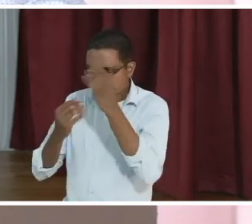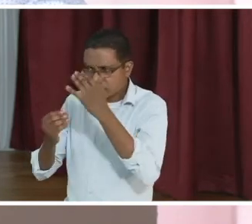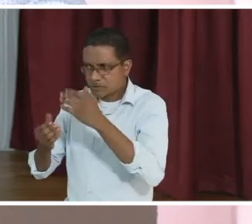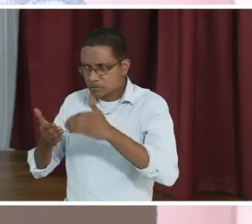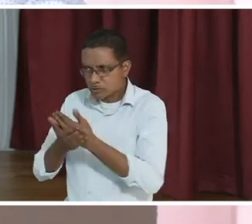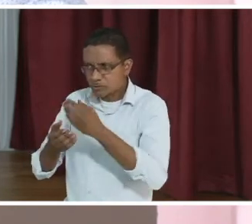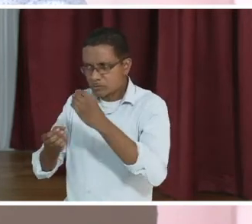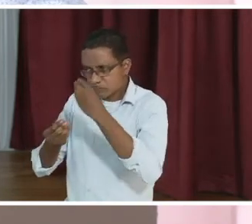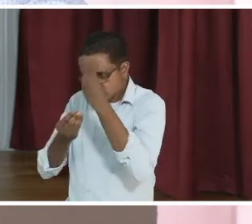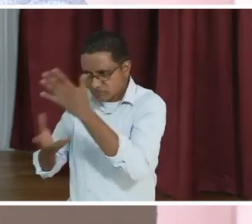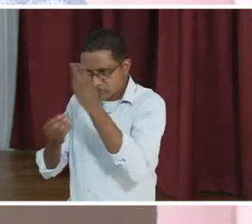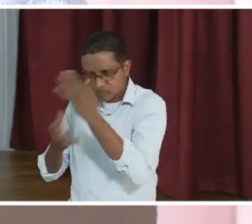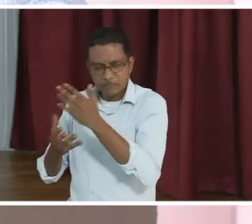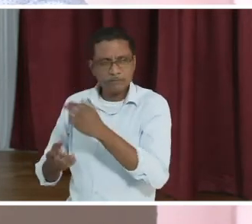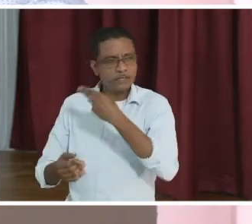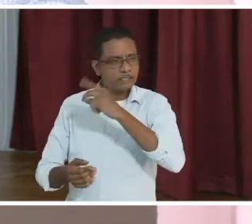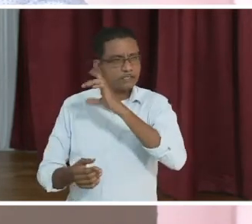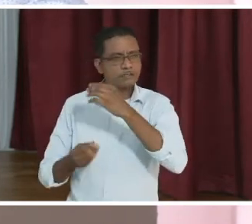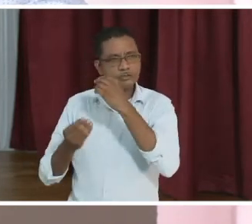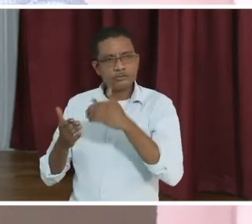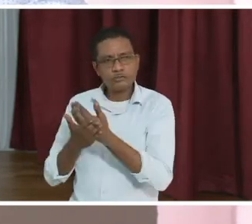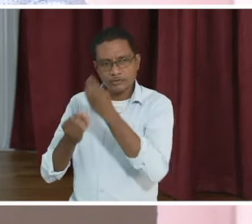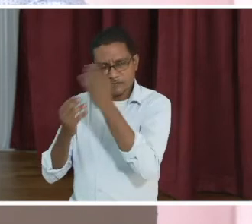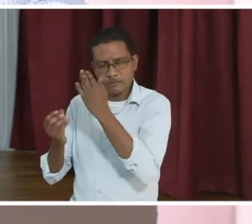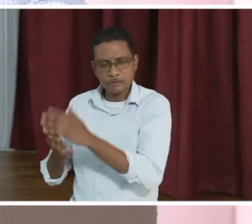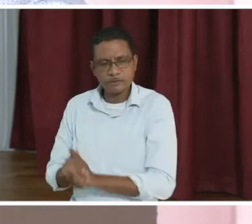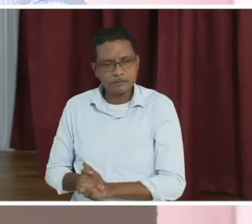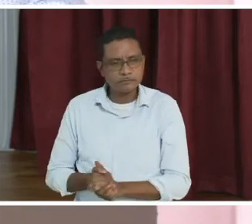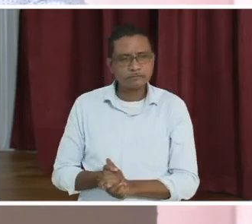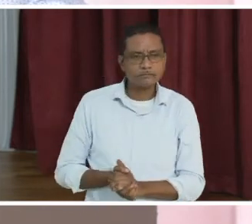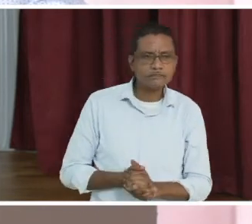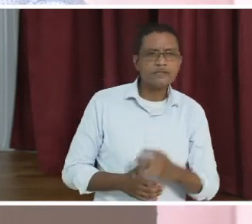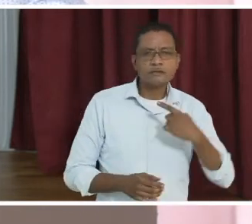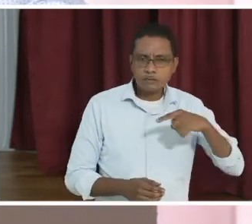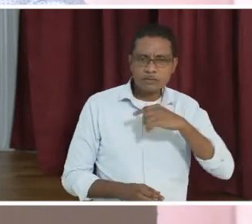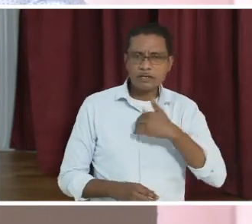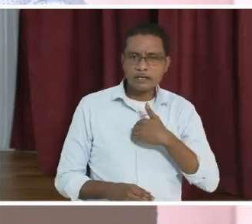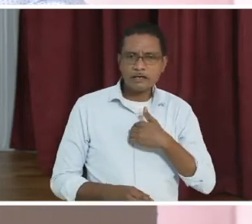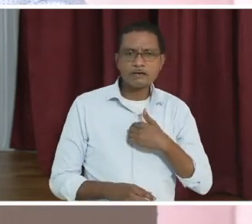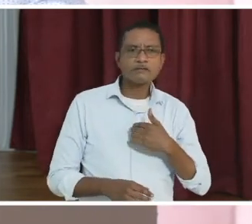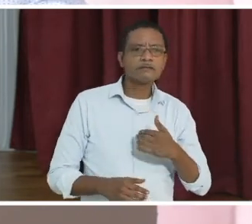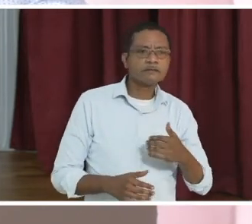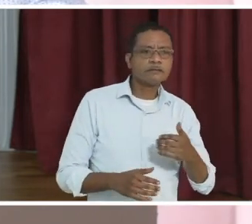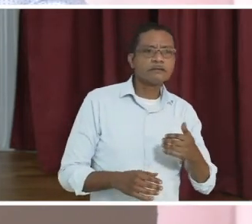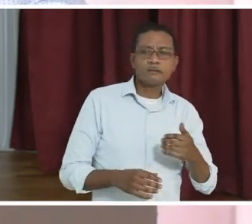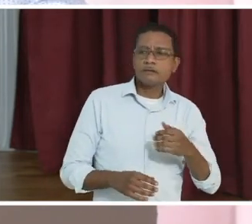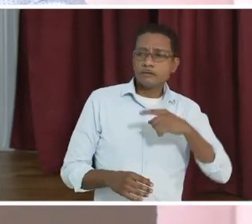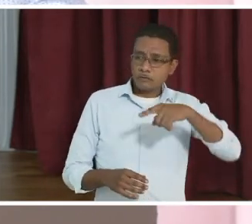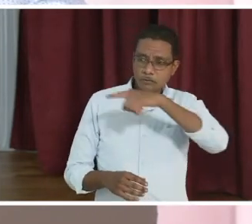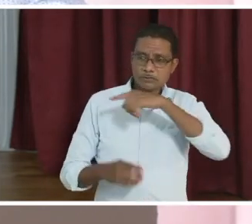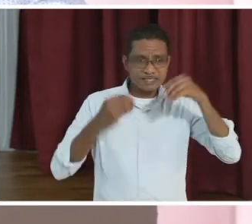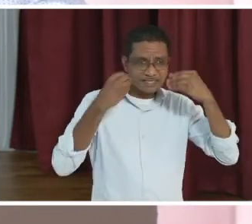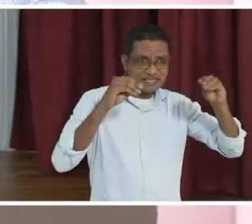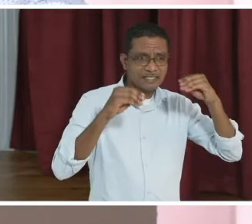to becoming a homeowner with key in your hand. We have very well-equipped allocations and sales officers, and we